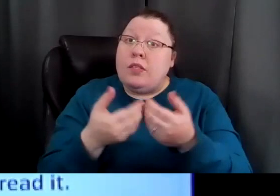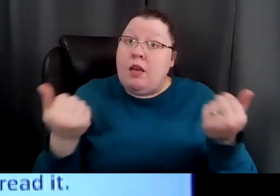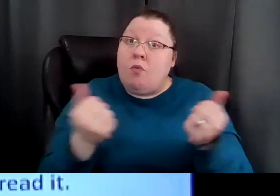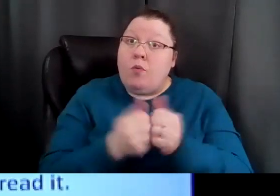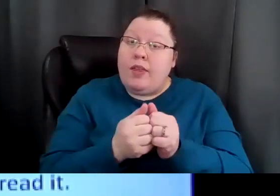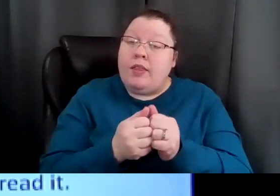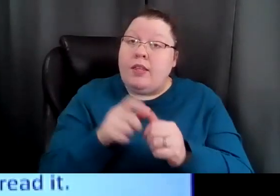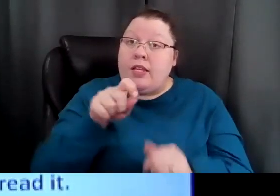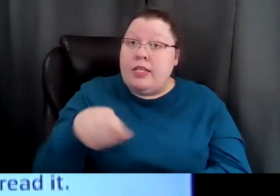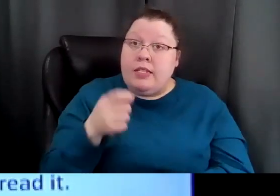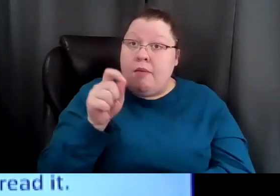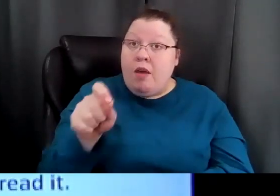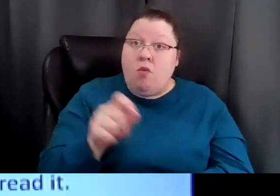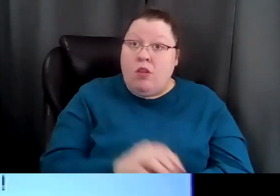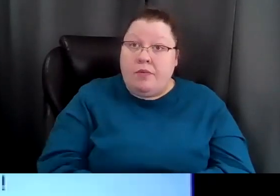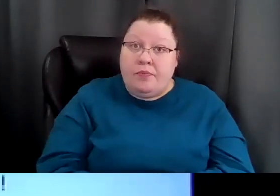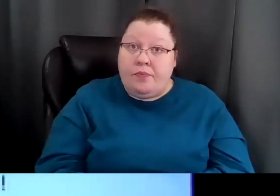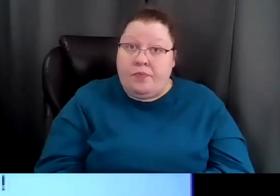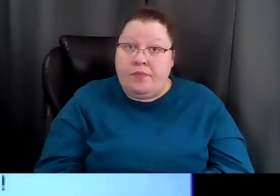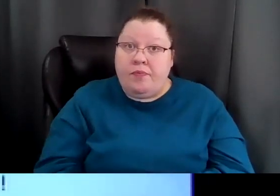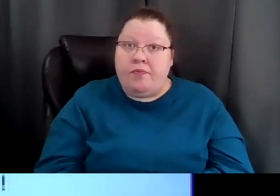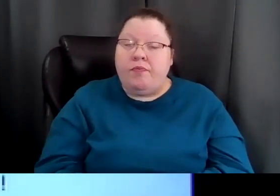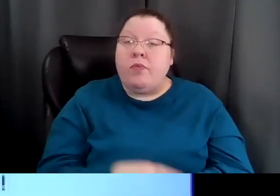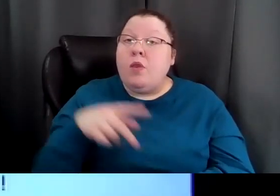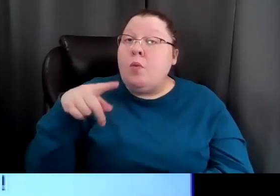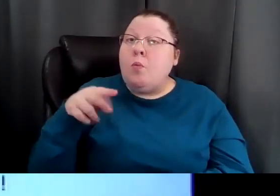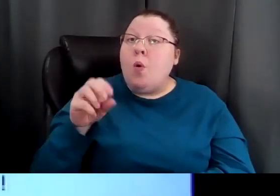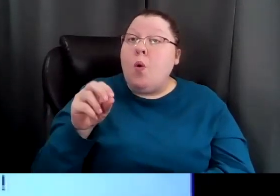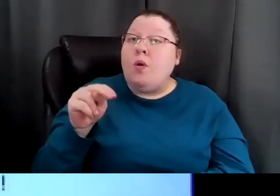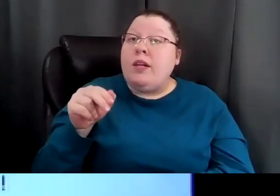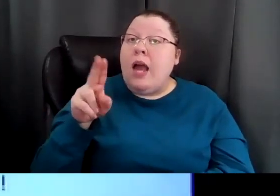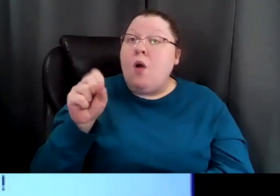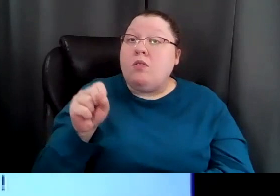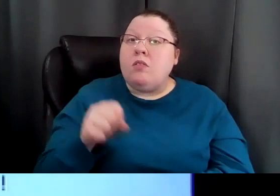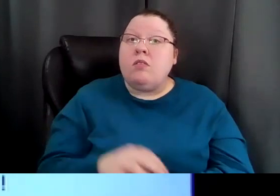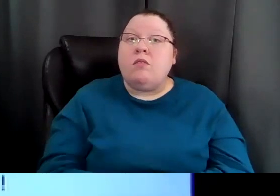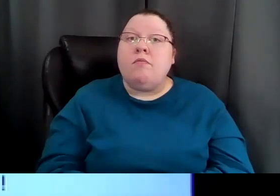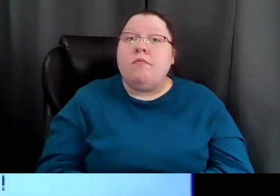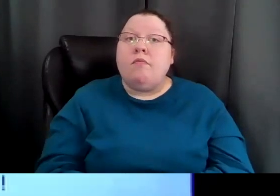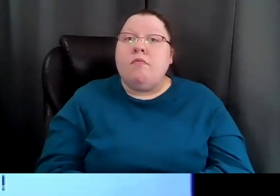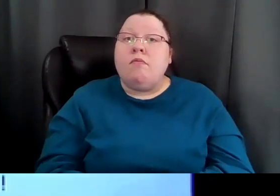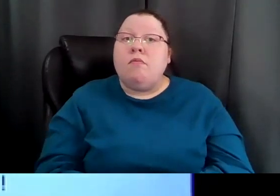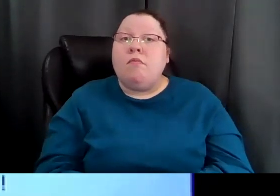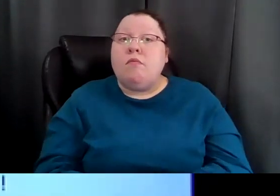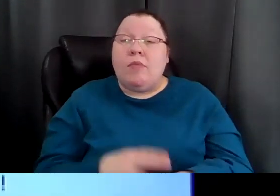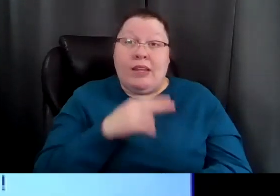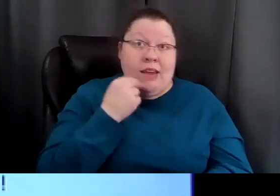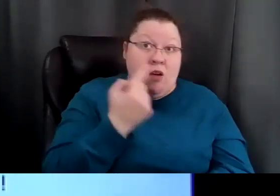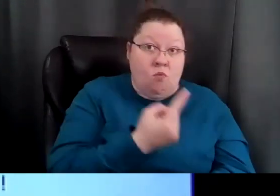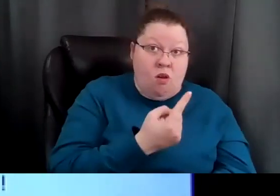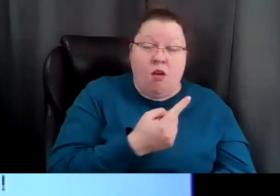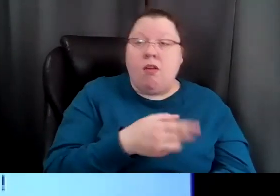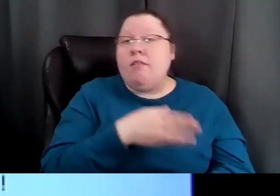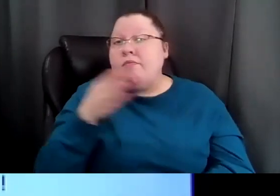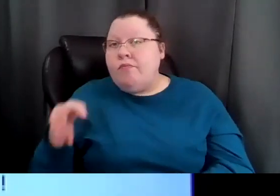with a semicolon. Be sure to read it. Watch out for pronouns, where you have a noun in one sentence,